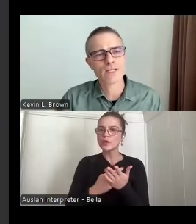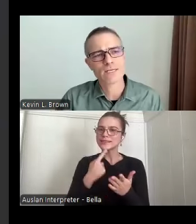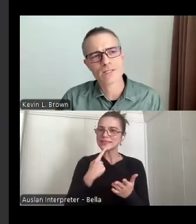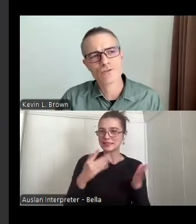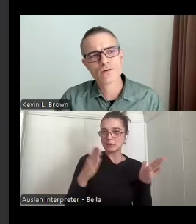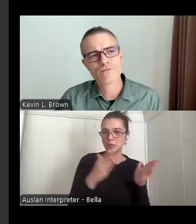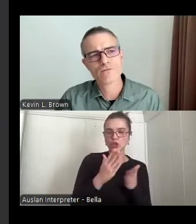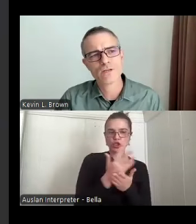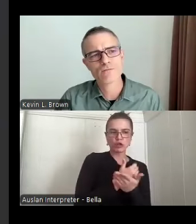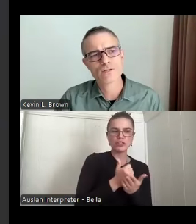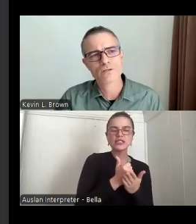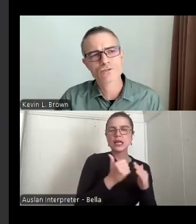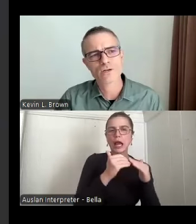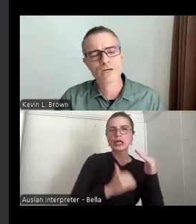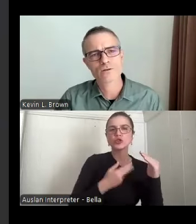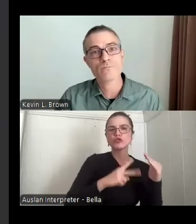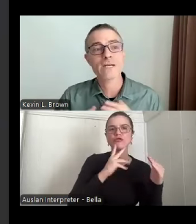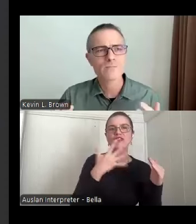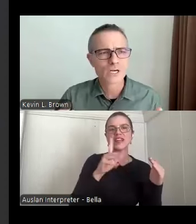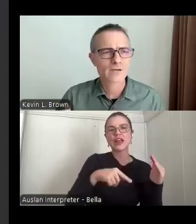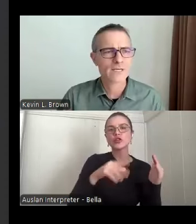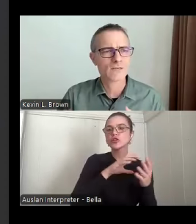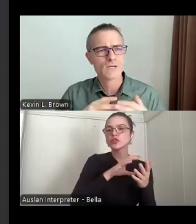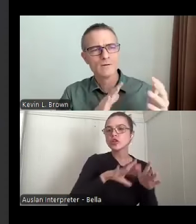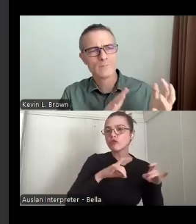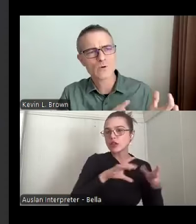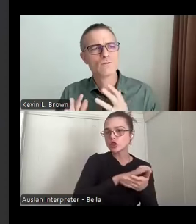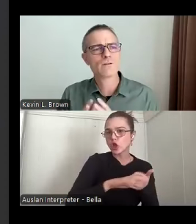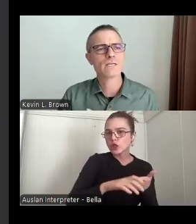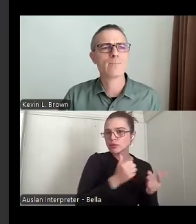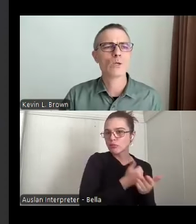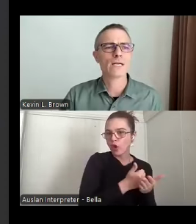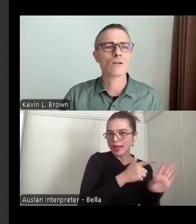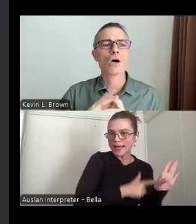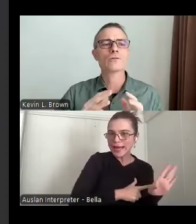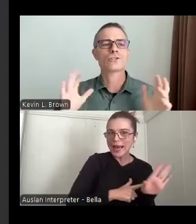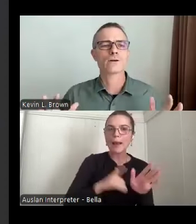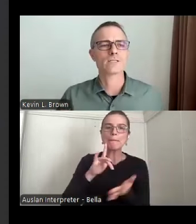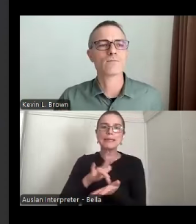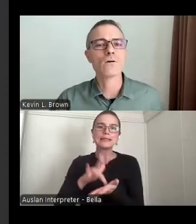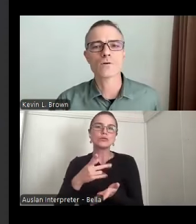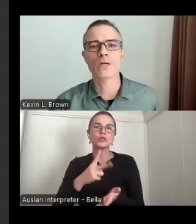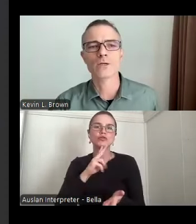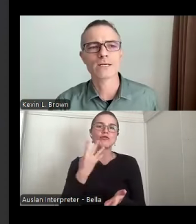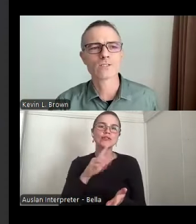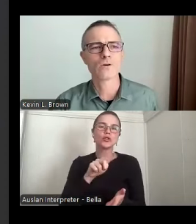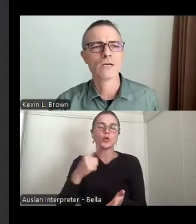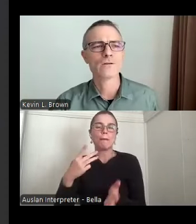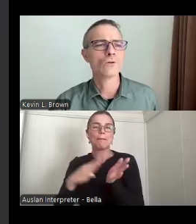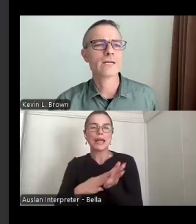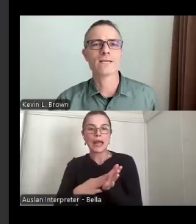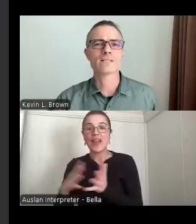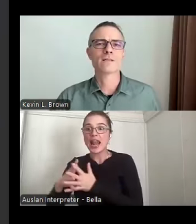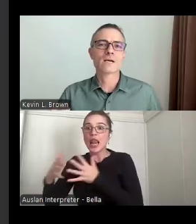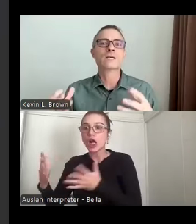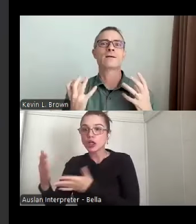of less than 250,000 Australian dollars, medium charities of between 250 and a million, and large charities of over a million. And so you